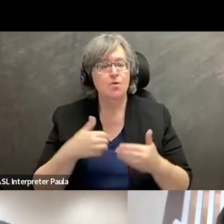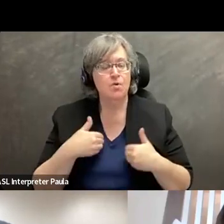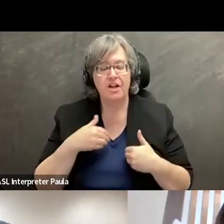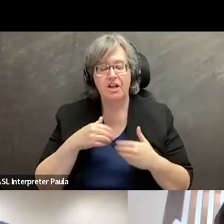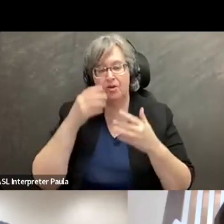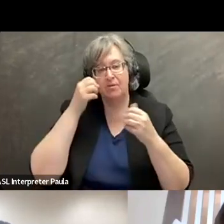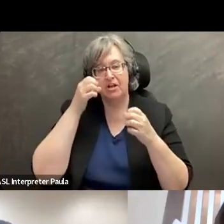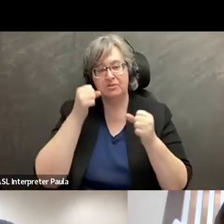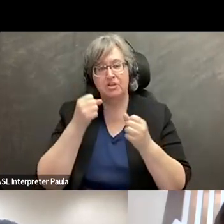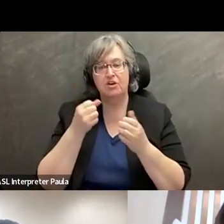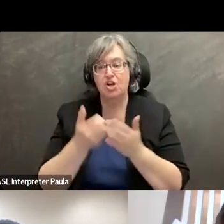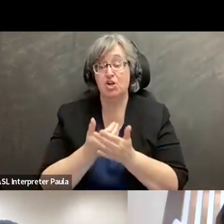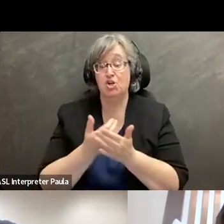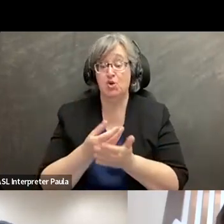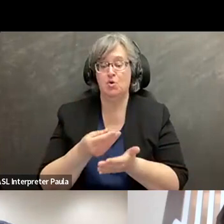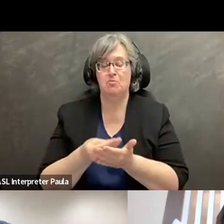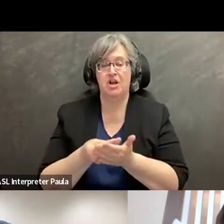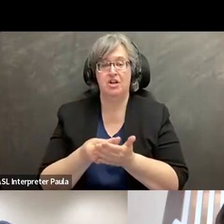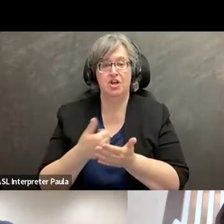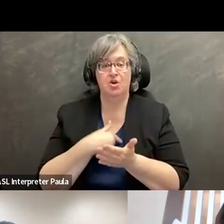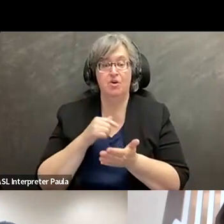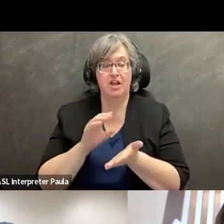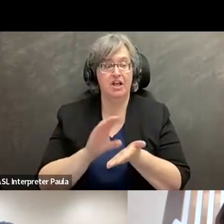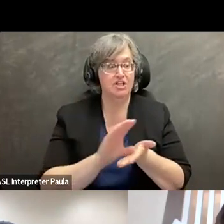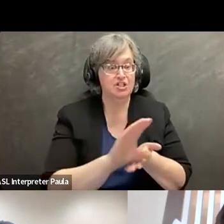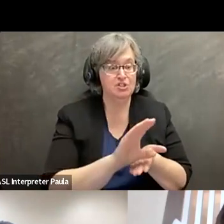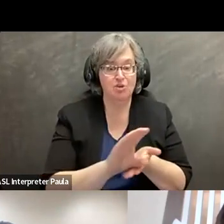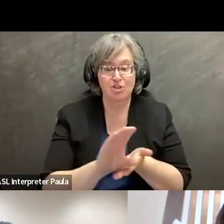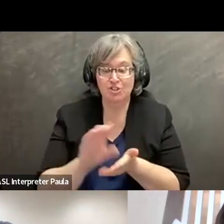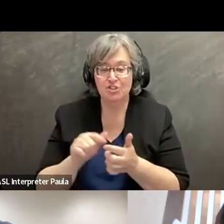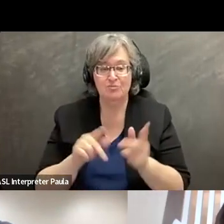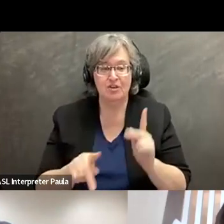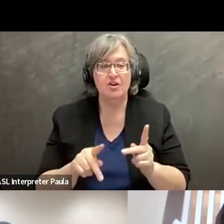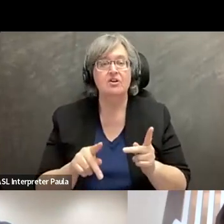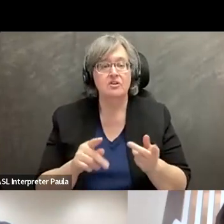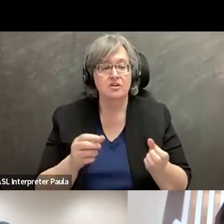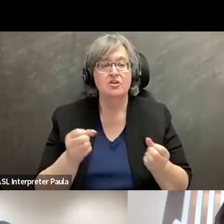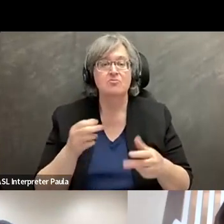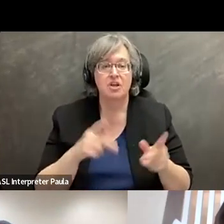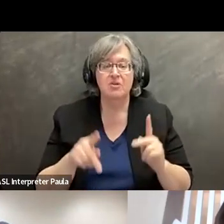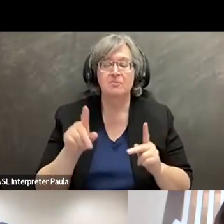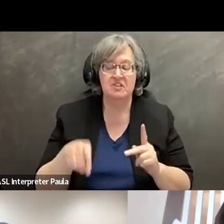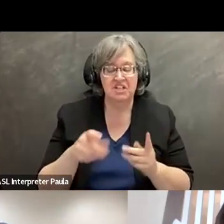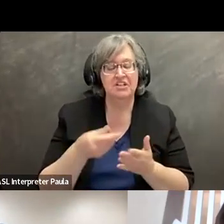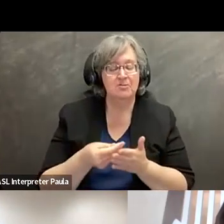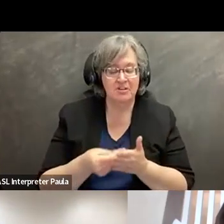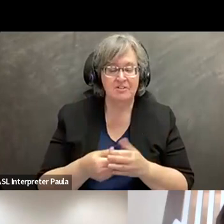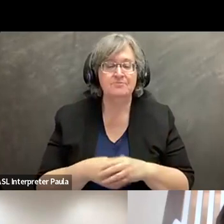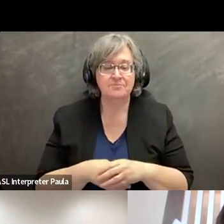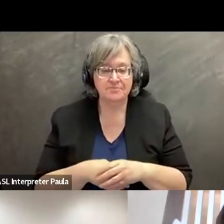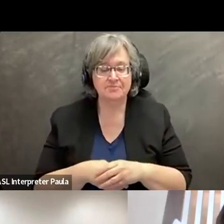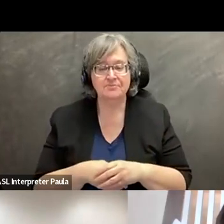amazing new amount of money that we were able to disperse to folks, and a lot of needs, a lot of folks needing to access those funds. And